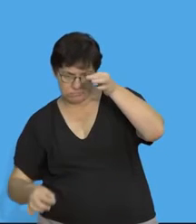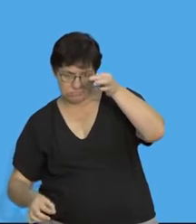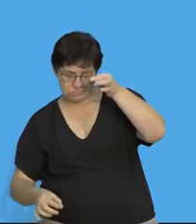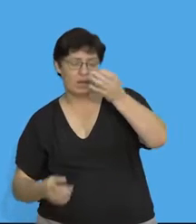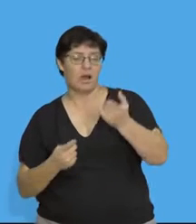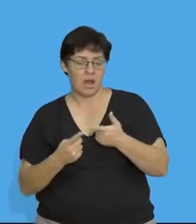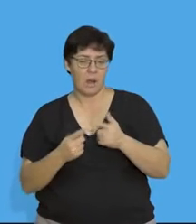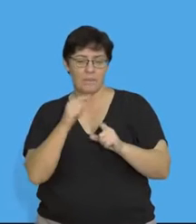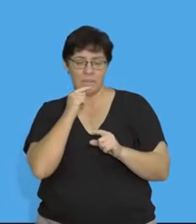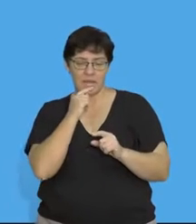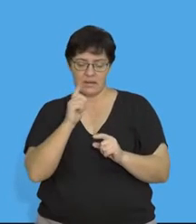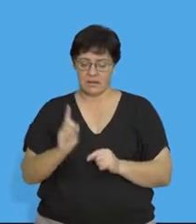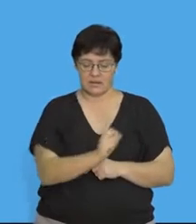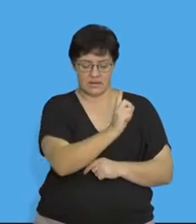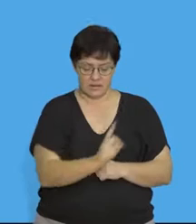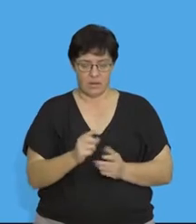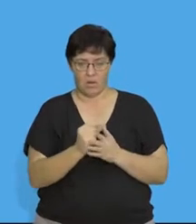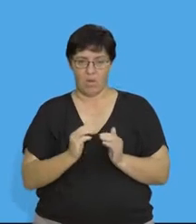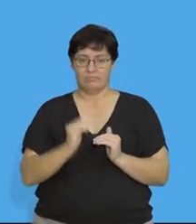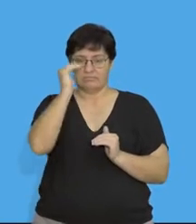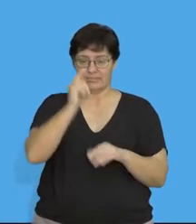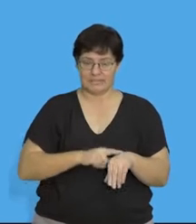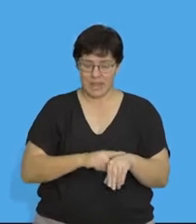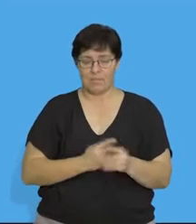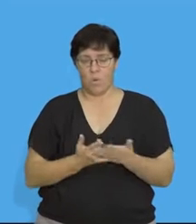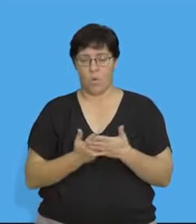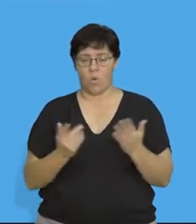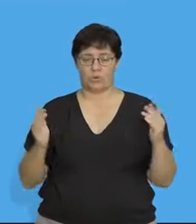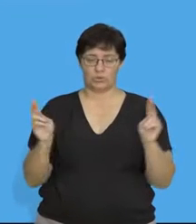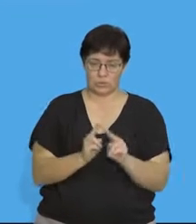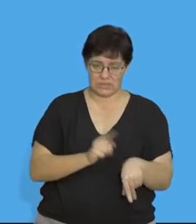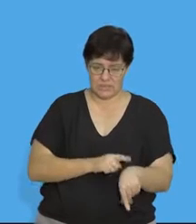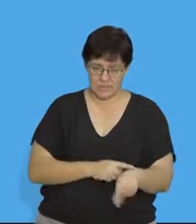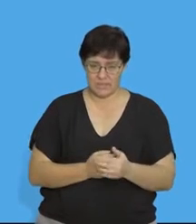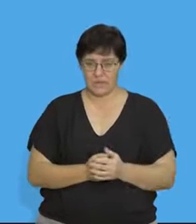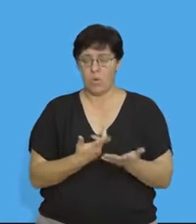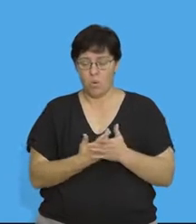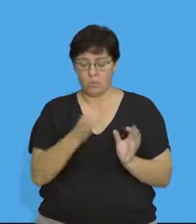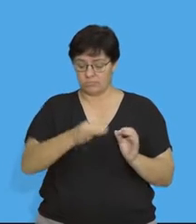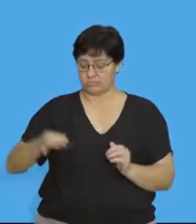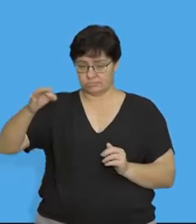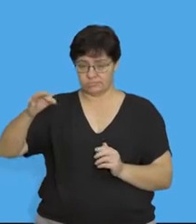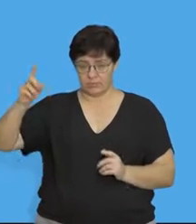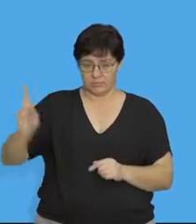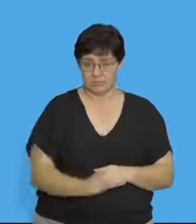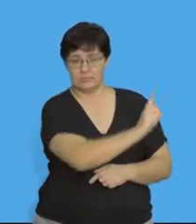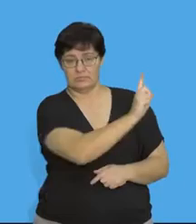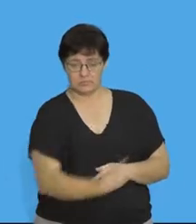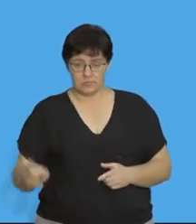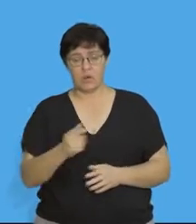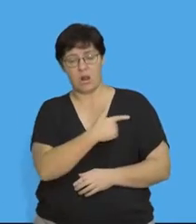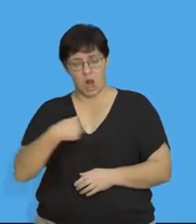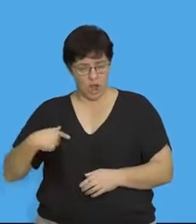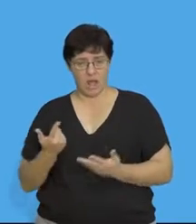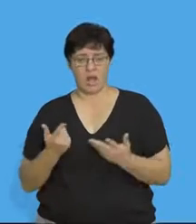to increase, stay the same, or decrease? What about the angle? Will it cause it to increase, stay the same, or decrease?